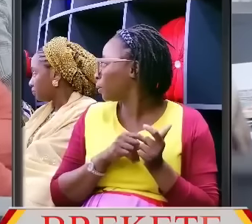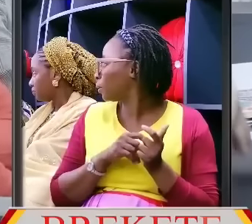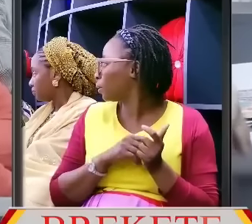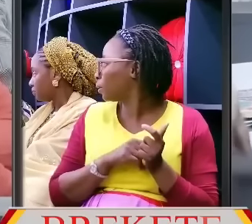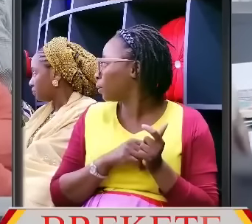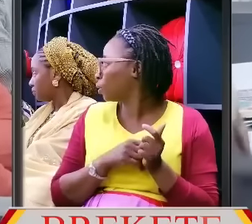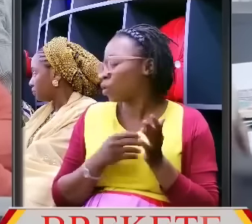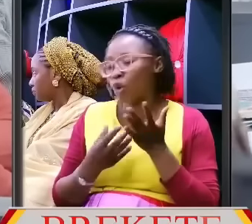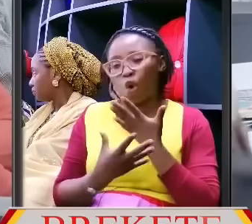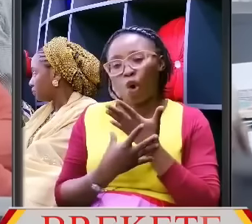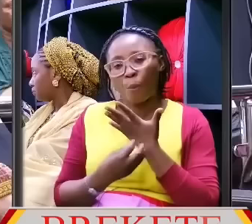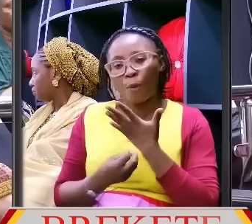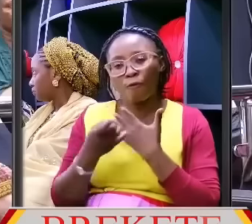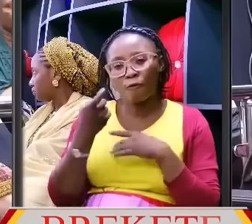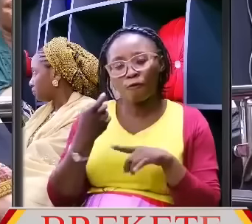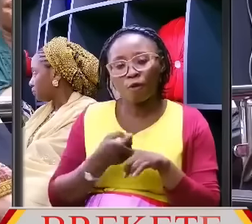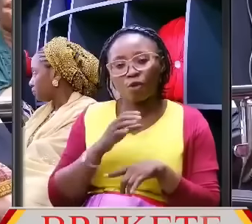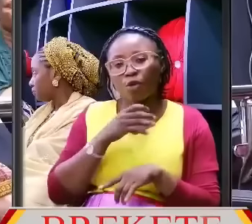Copy from your elder brother.